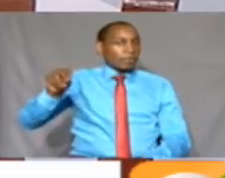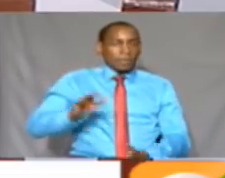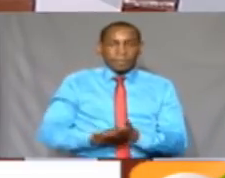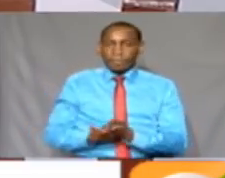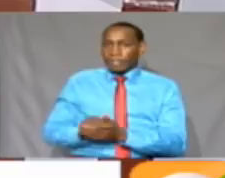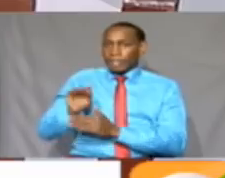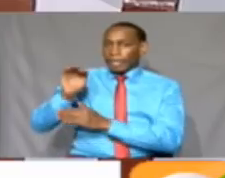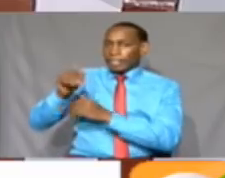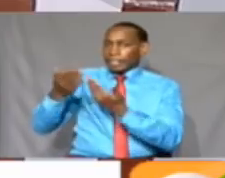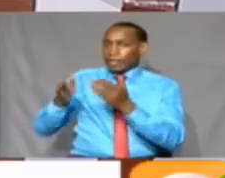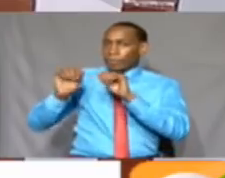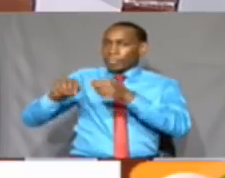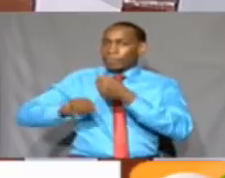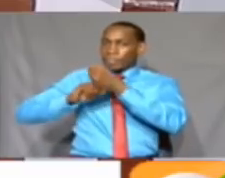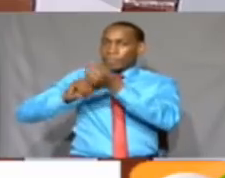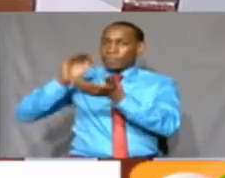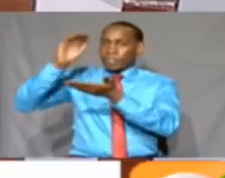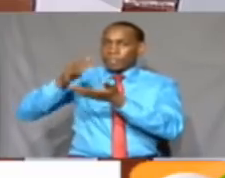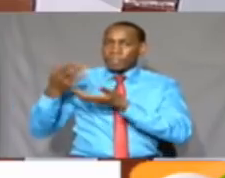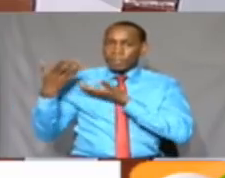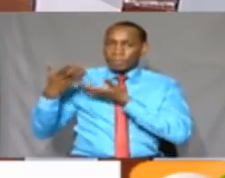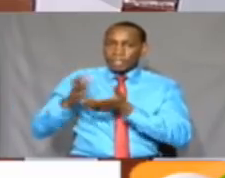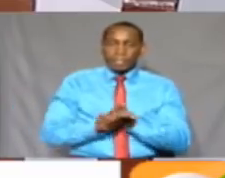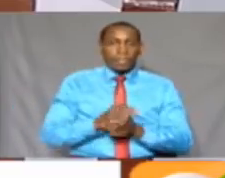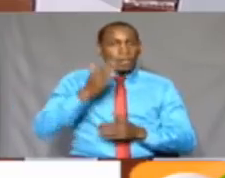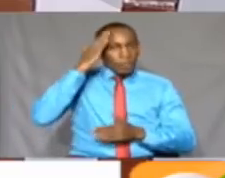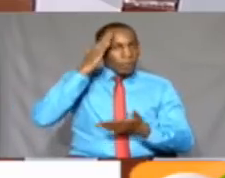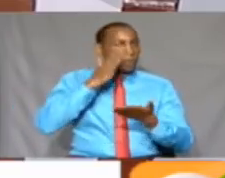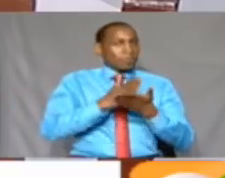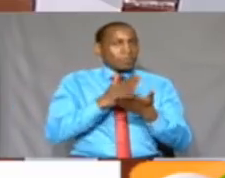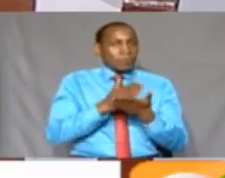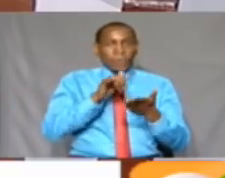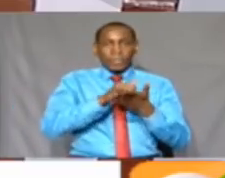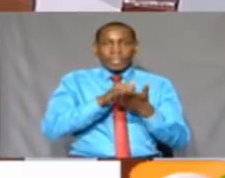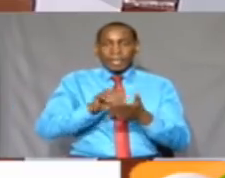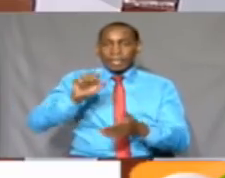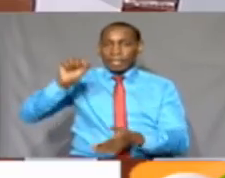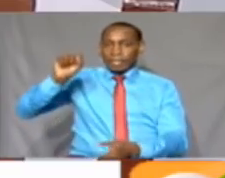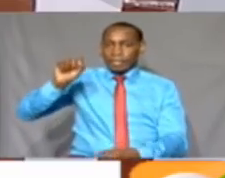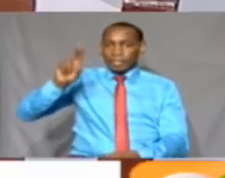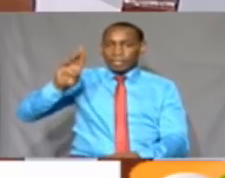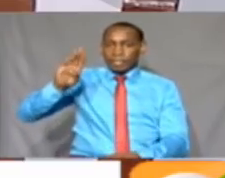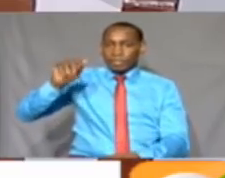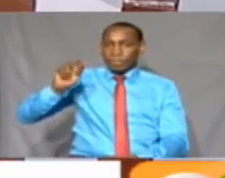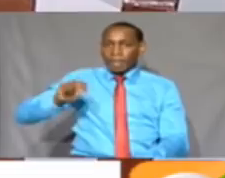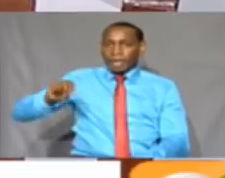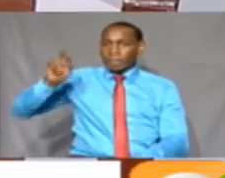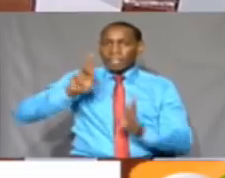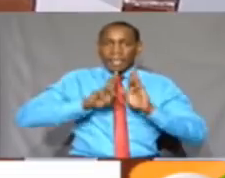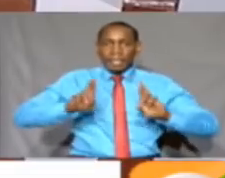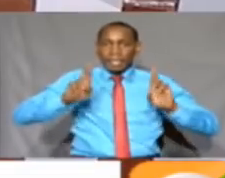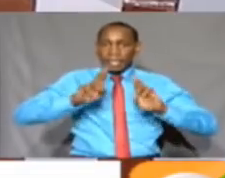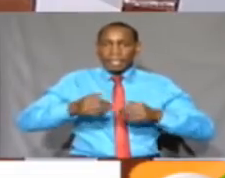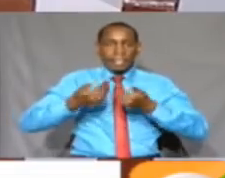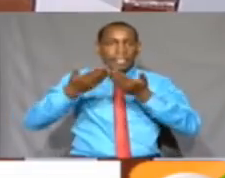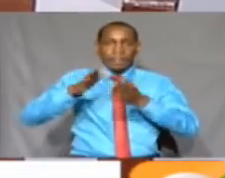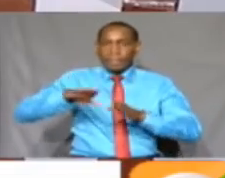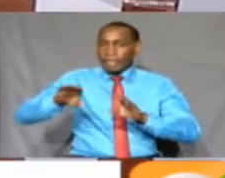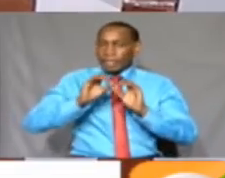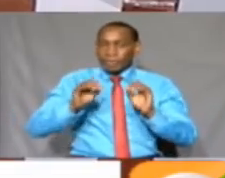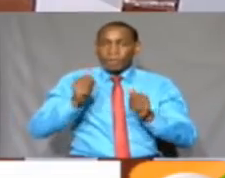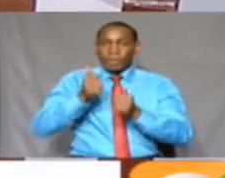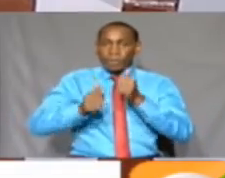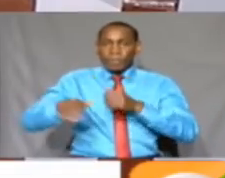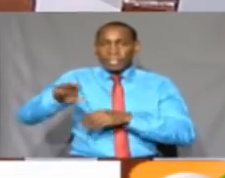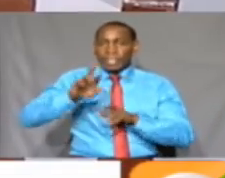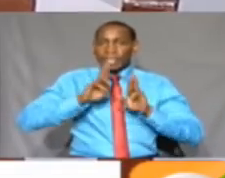said, so how are you supporting Punguza Mzigo? I know for a fact that Suba North constituents are not willing to let go of Suba North. Right. So which